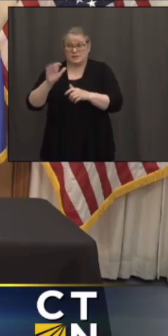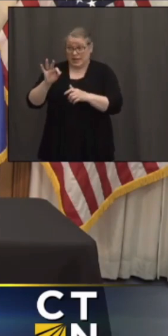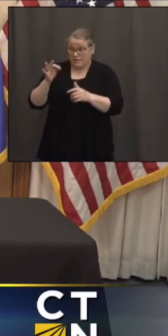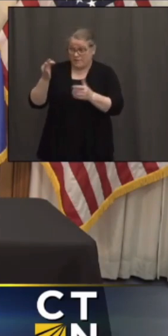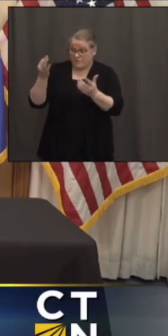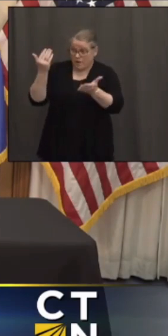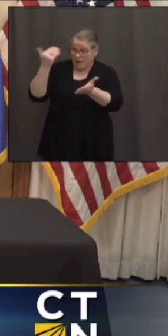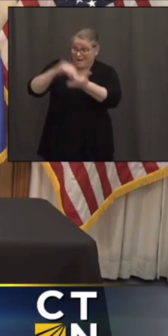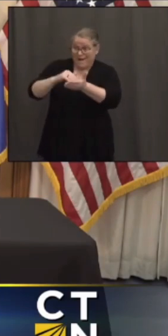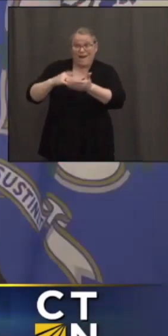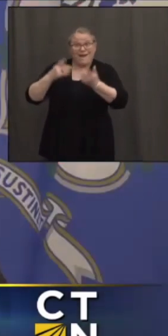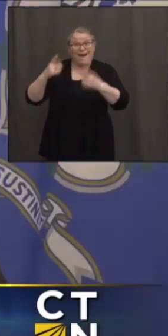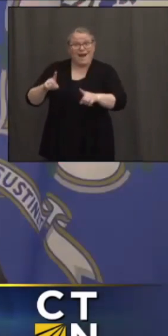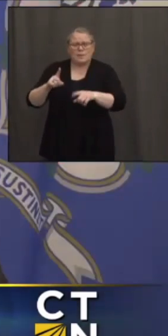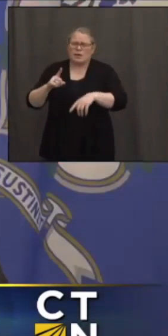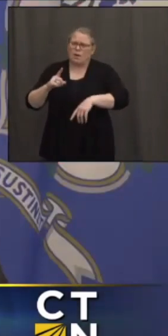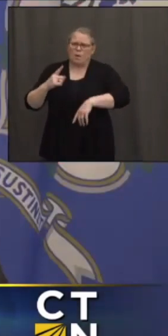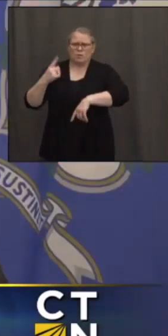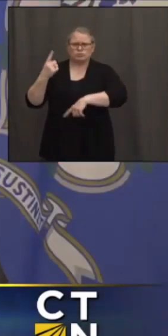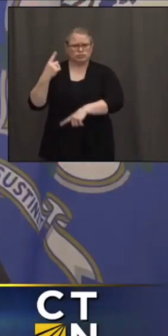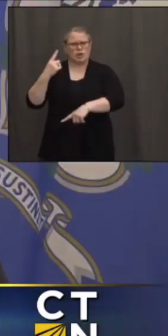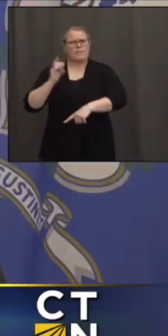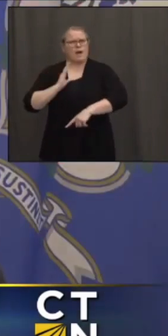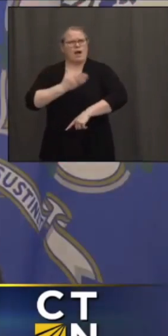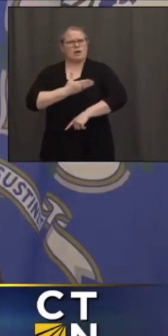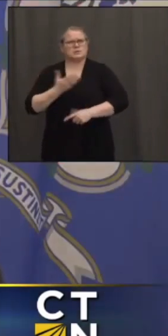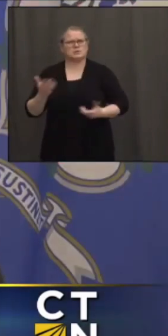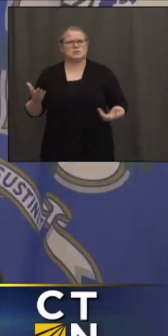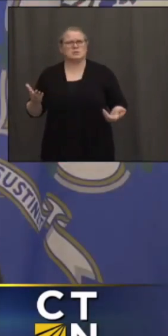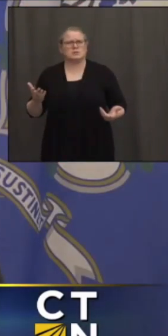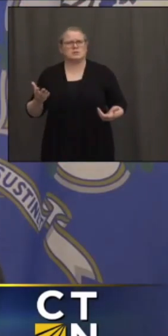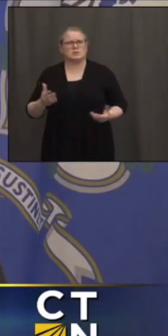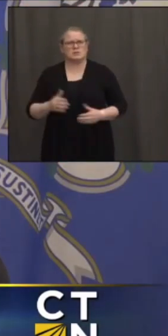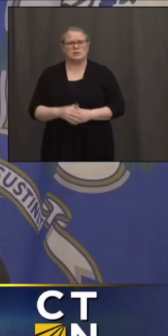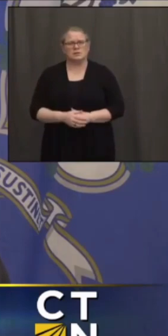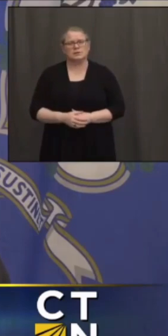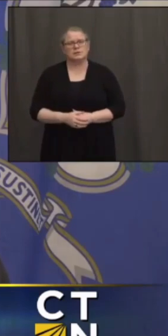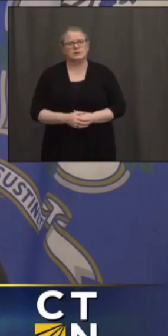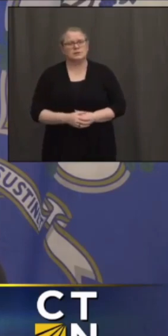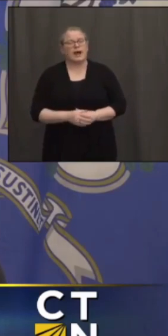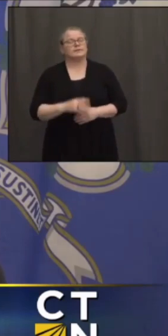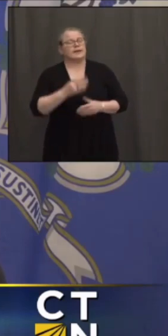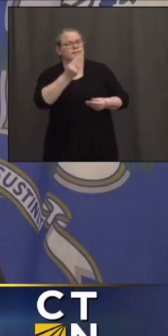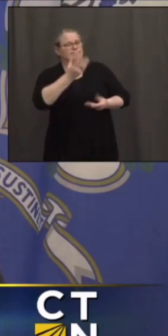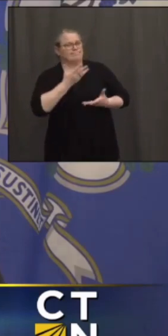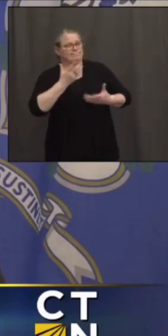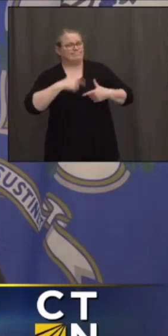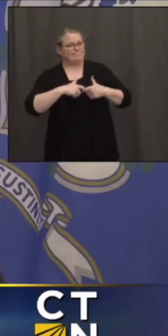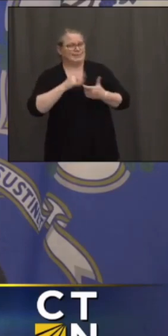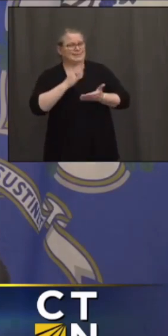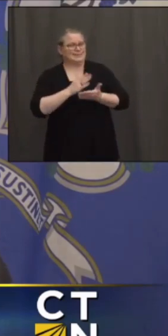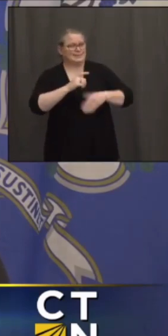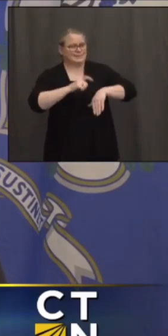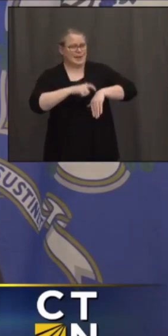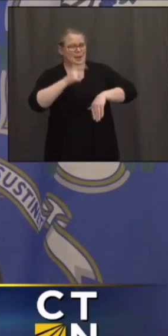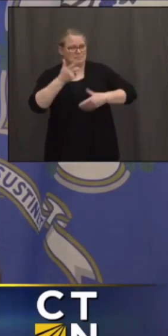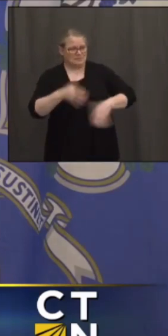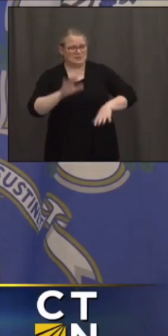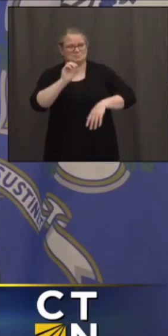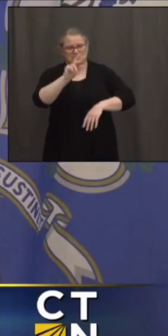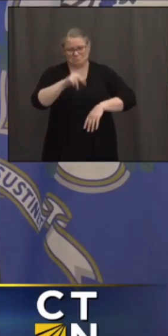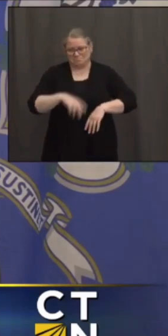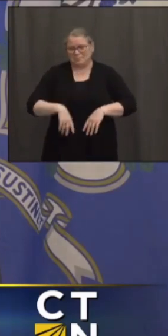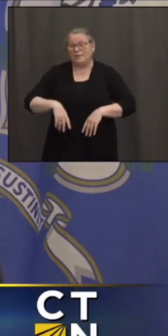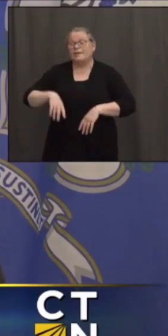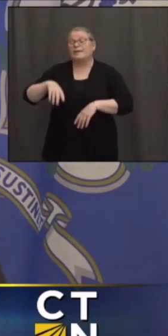All right, I guess I'm getting the signal here from Max. I'd just like to say two things. Tim, I really appreciate you being here. Steam